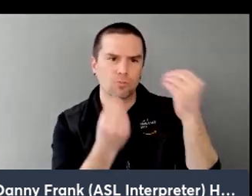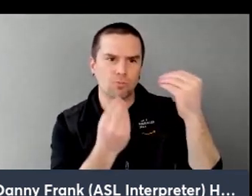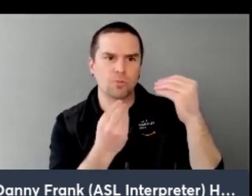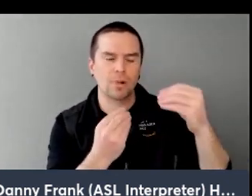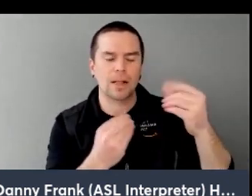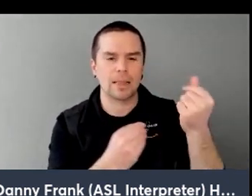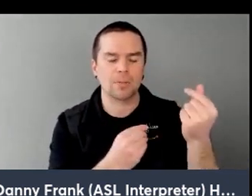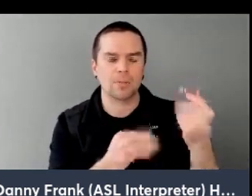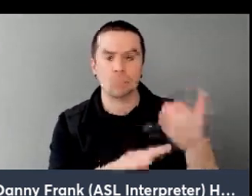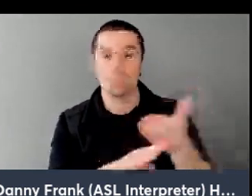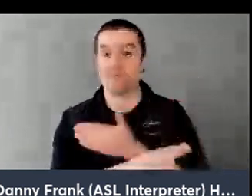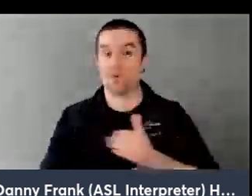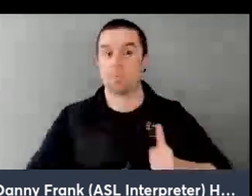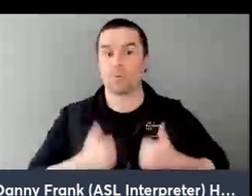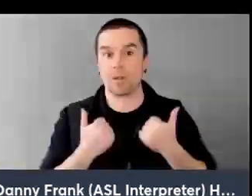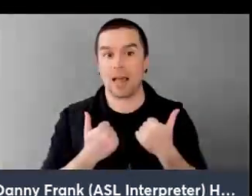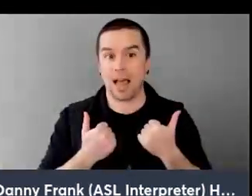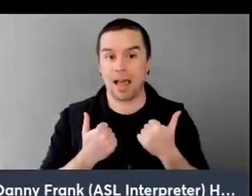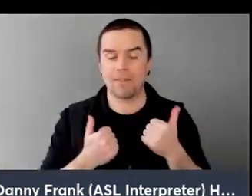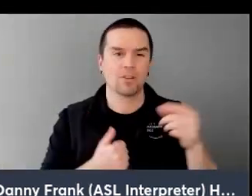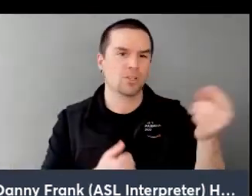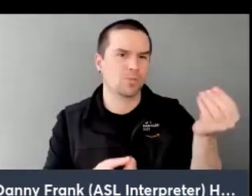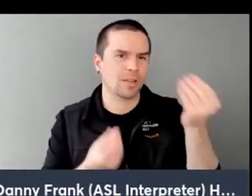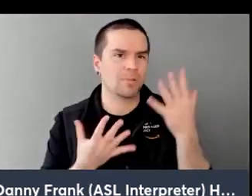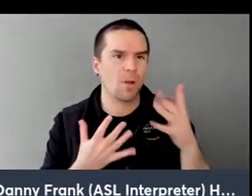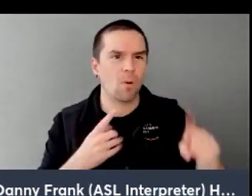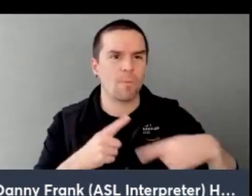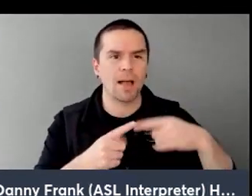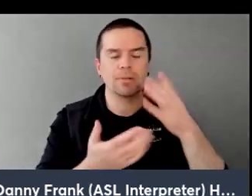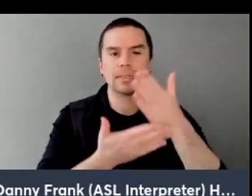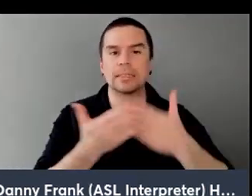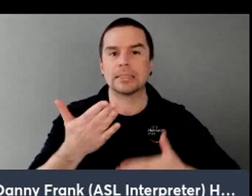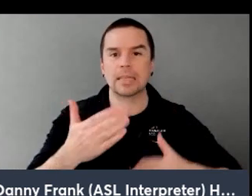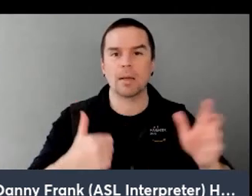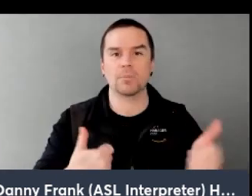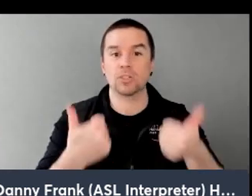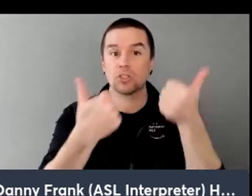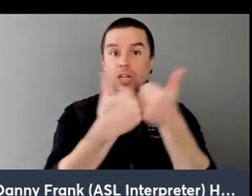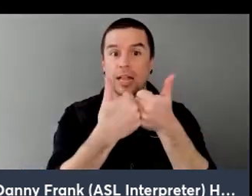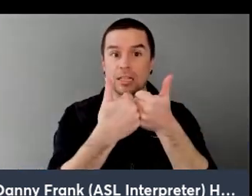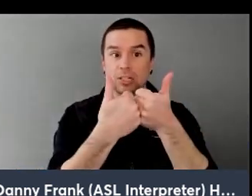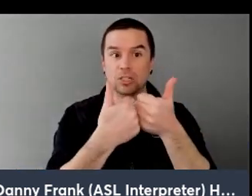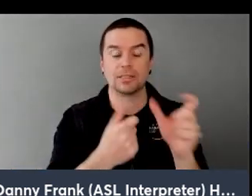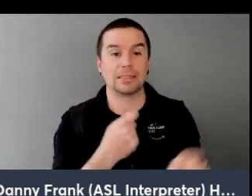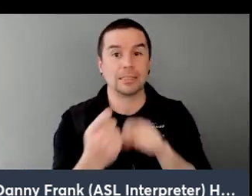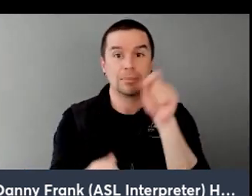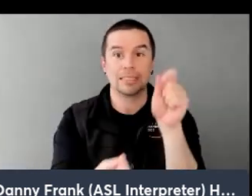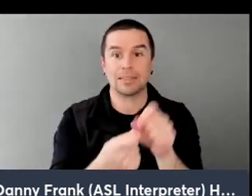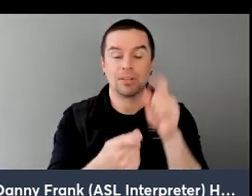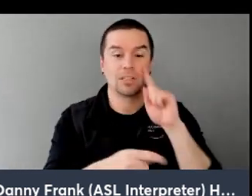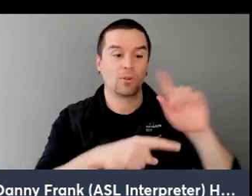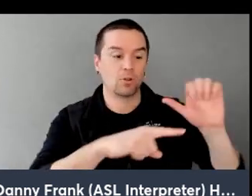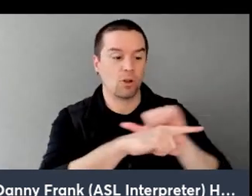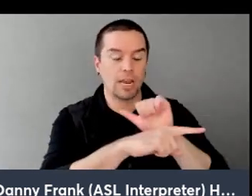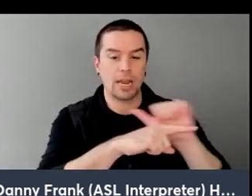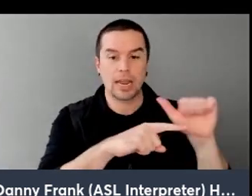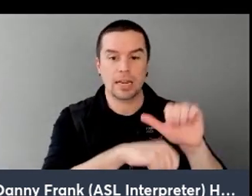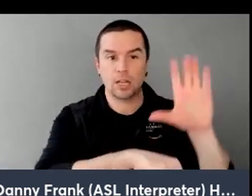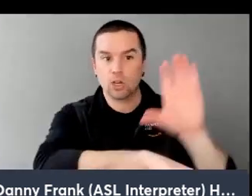live about actually some of the challenges that are specific to training computer vision